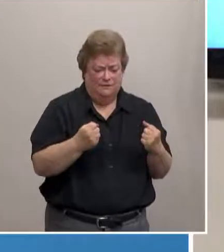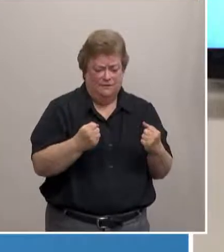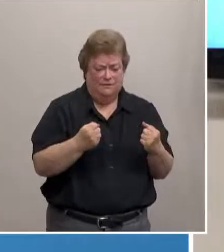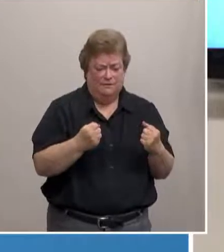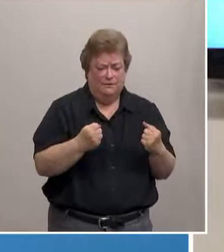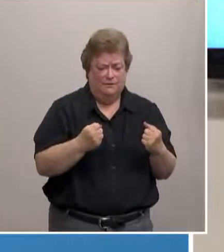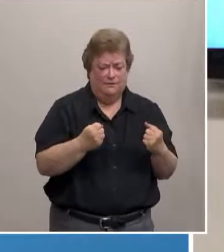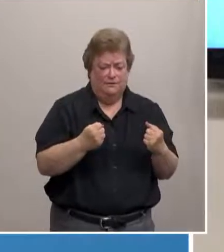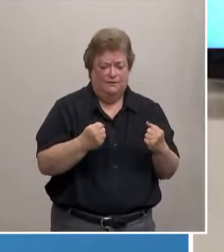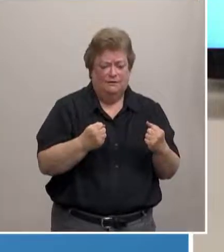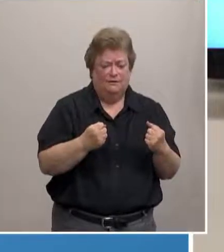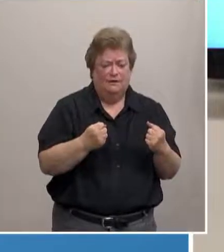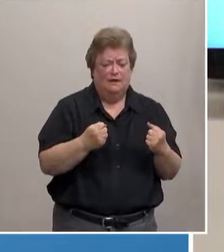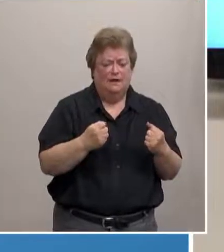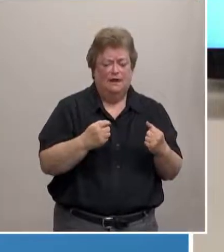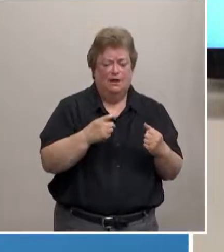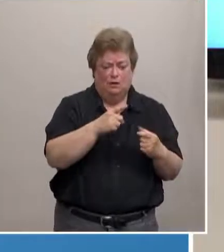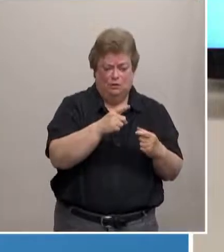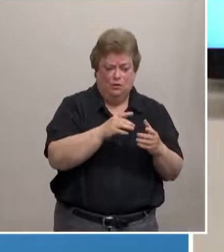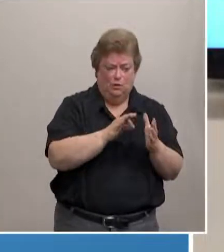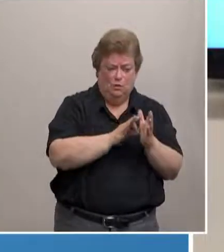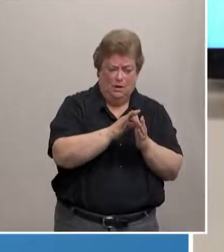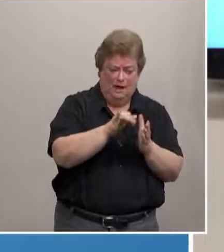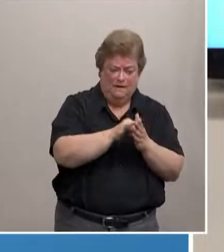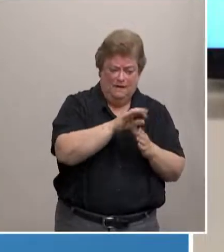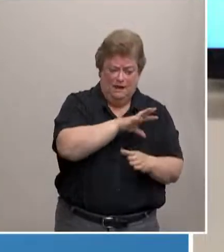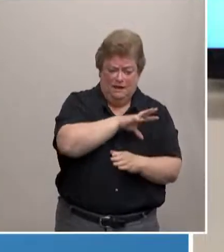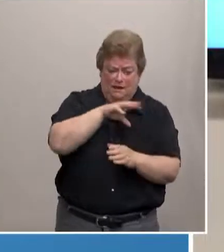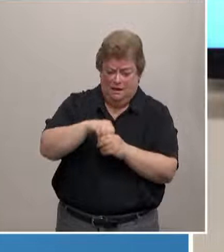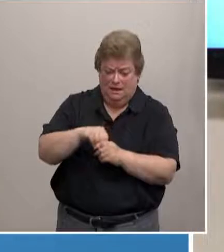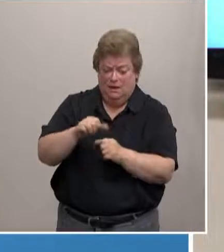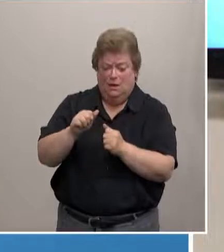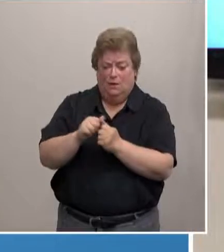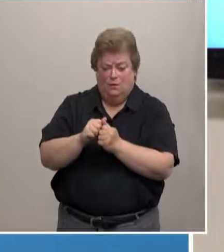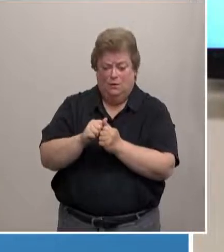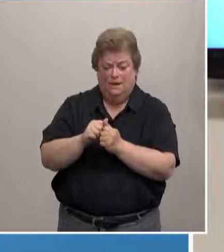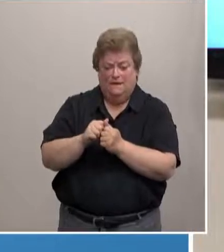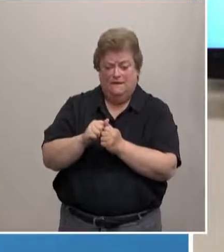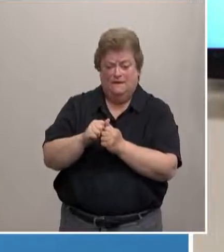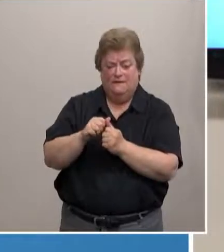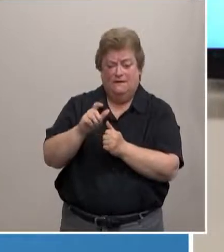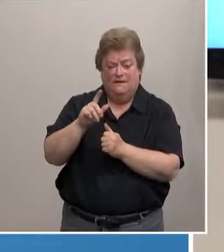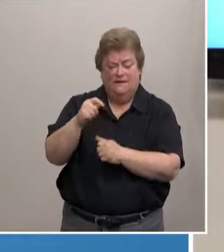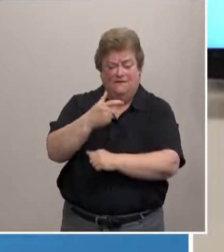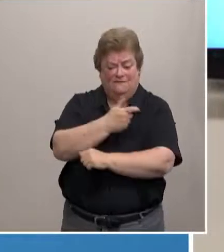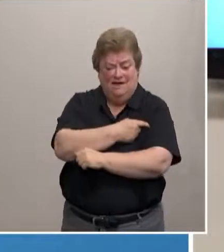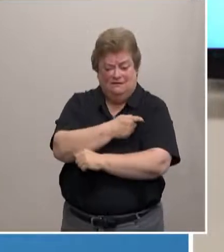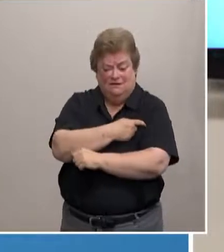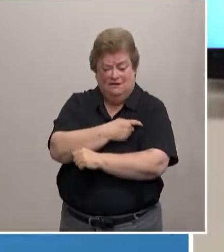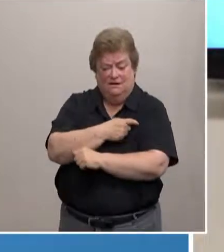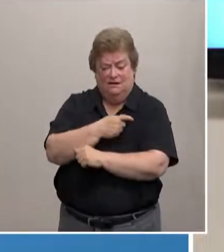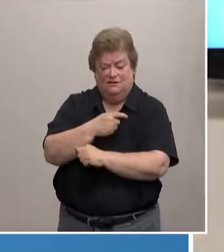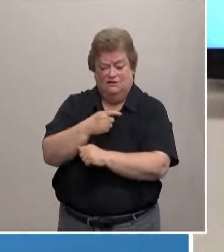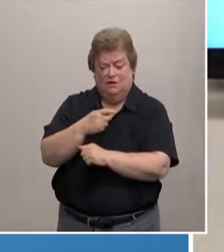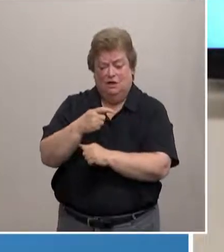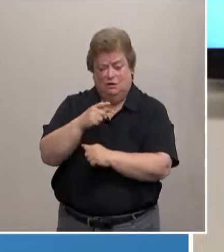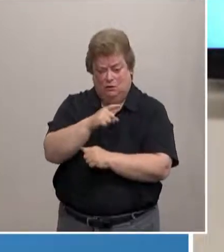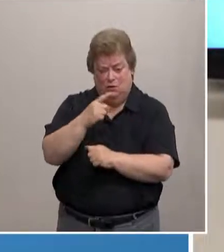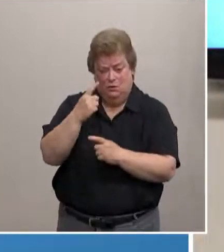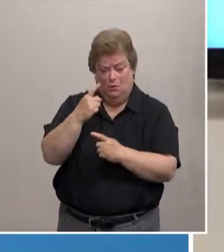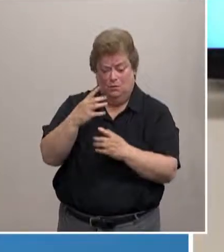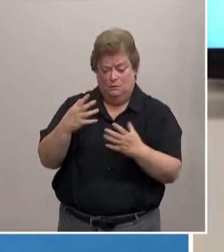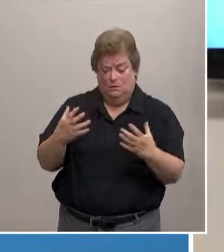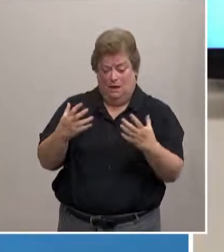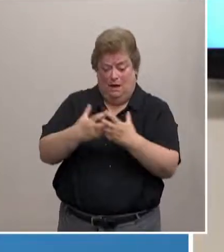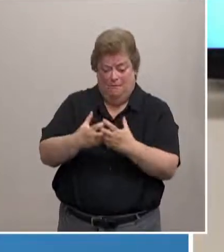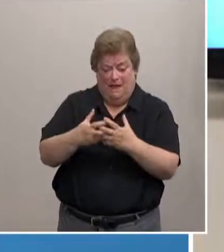your immunization totals, not just the vaccination totals, as you go towards your 75% vaccination level?